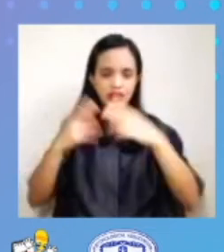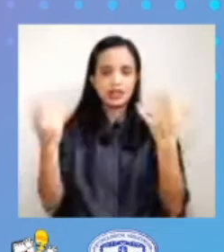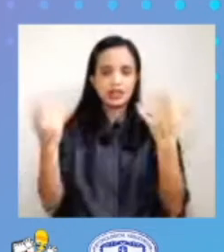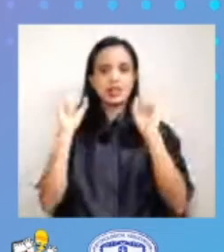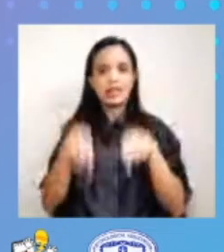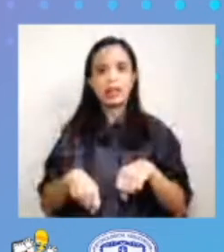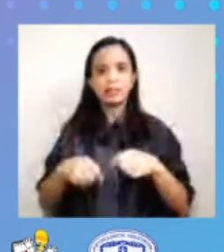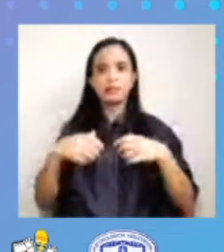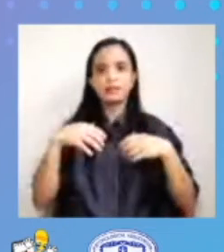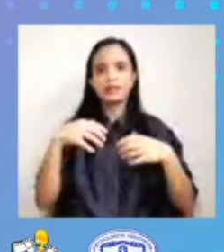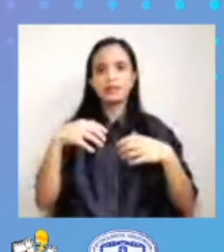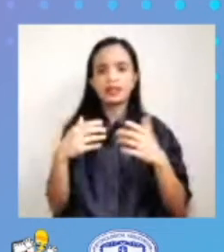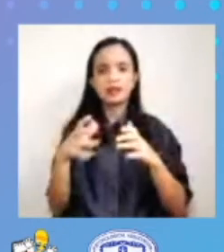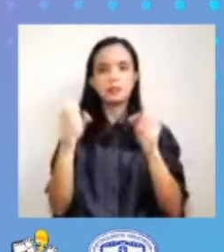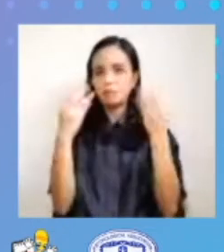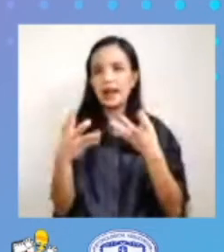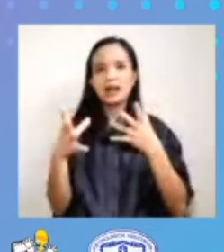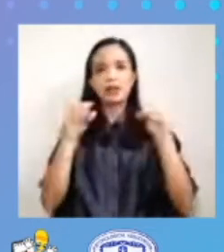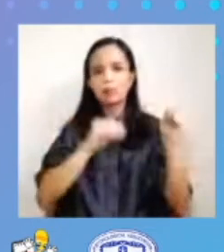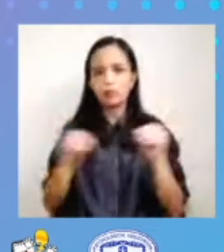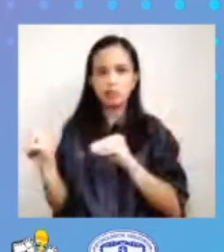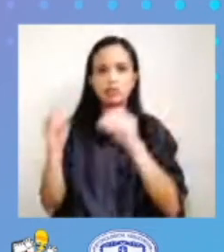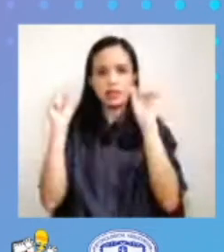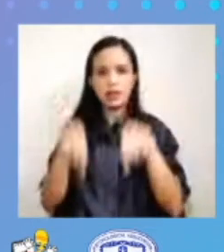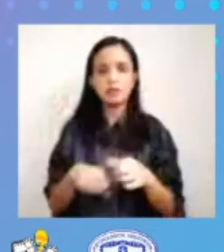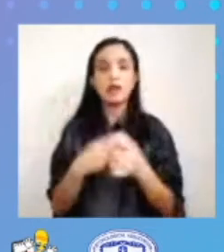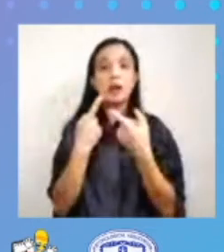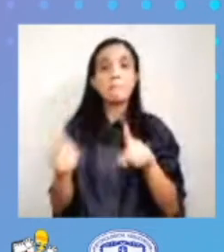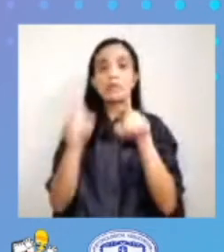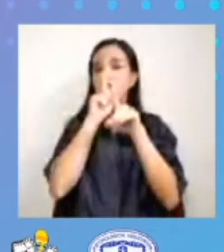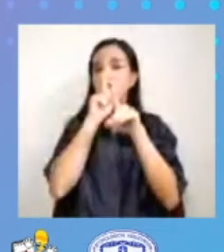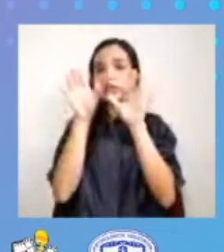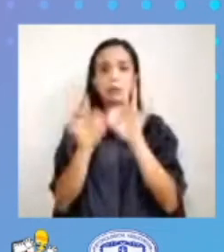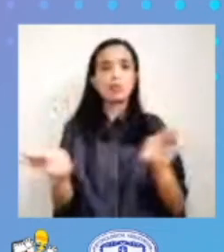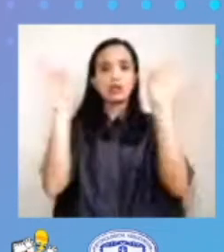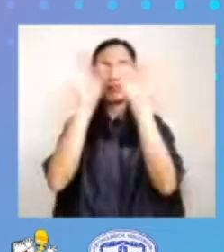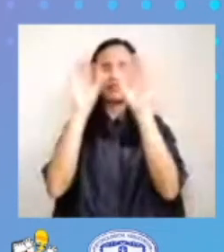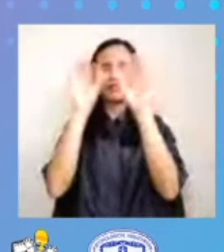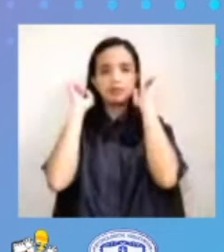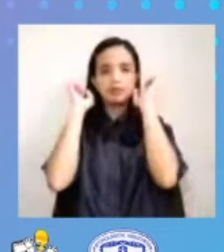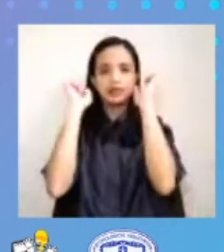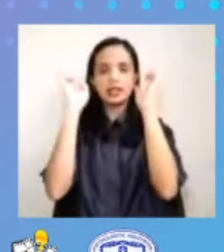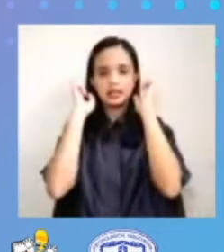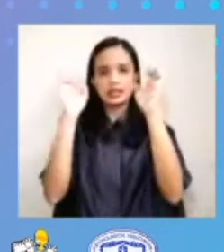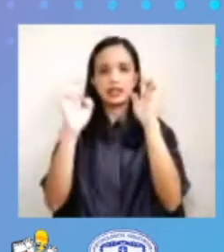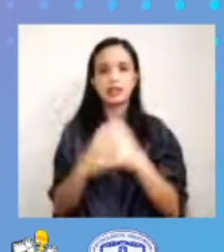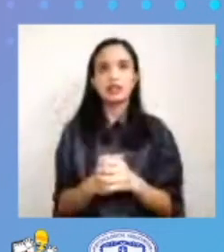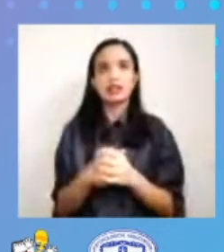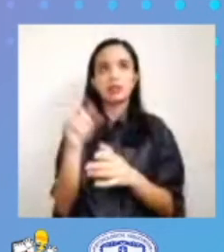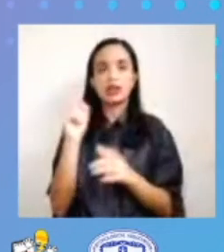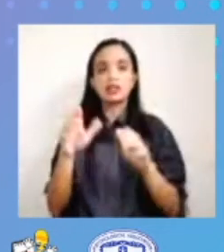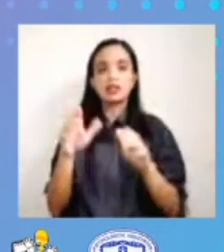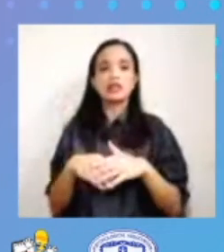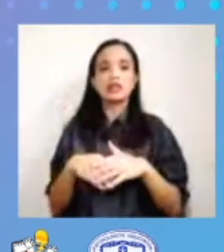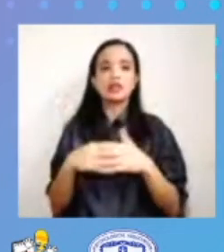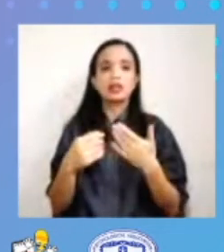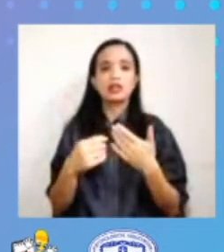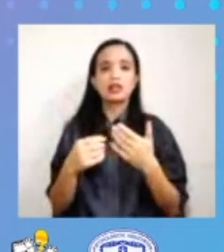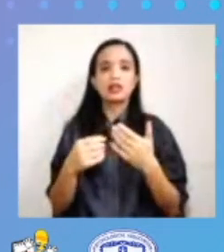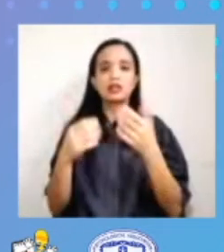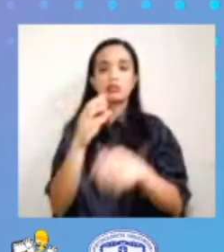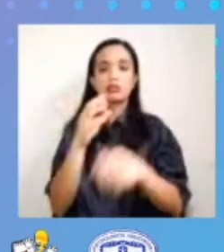not necessarily like the extreme. Always listen to your body first. Of course, once you got the go signal from your doctor, listen to